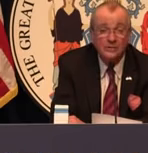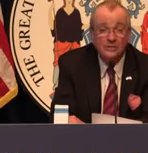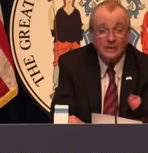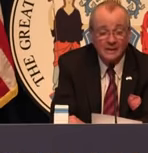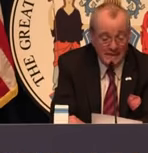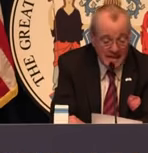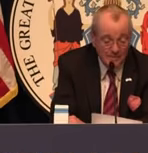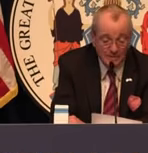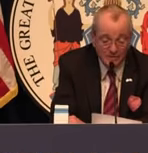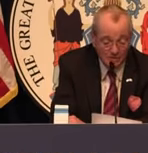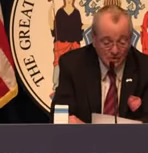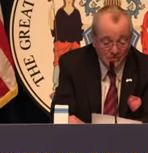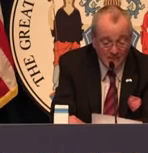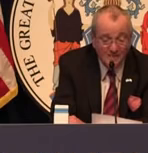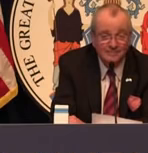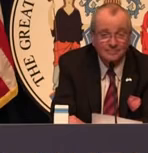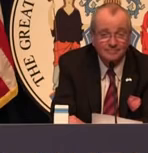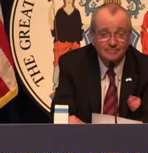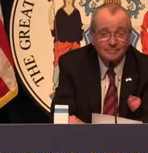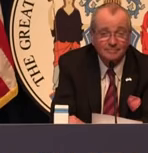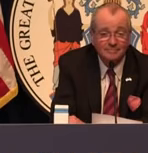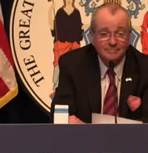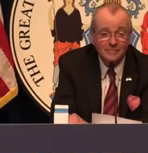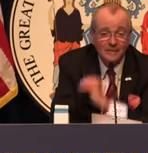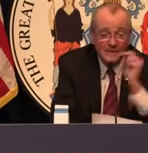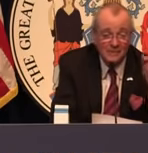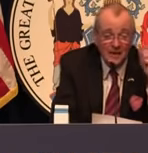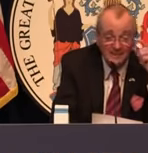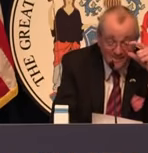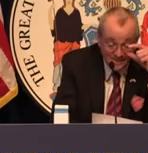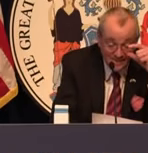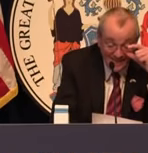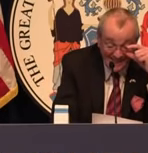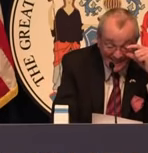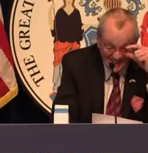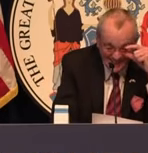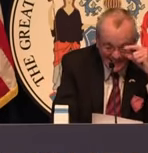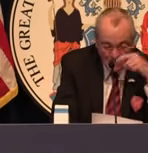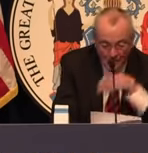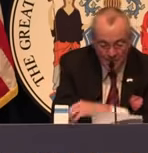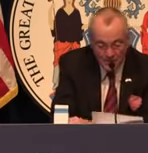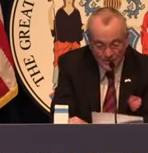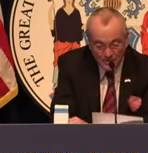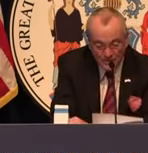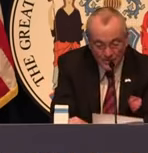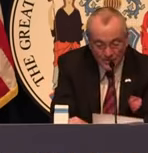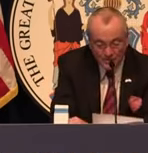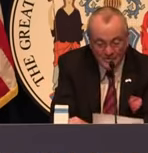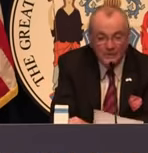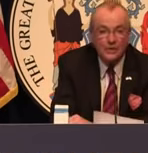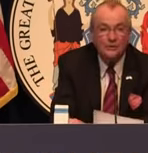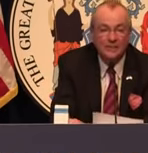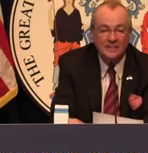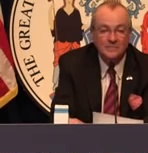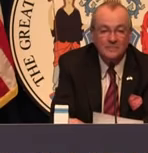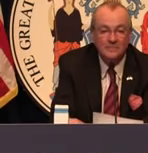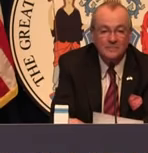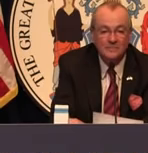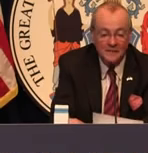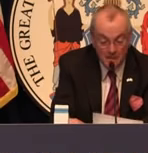bring peace and happiness to her family. And finally today, we remember Teresa